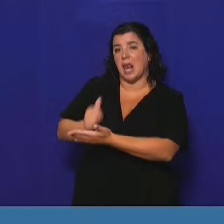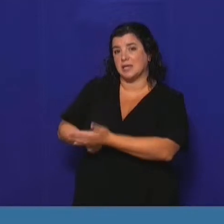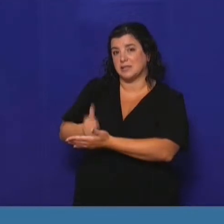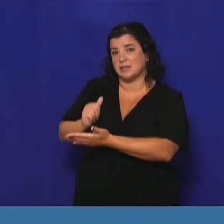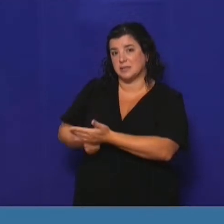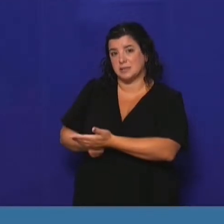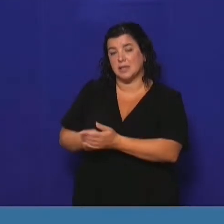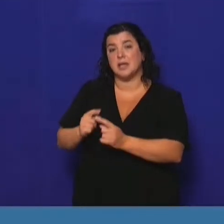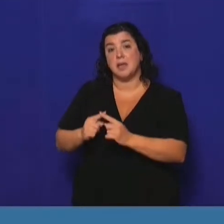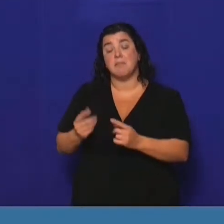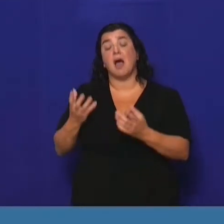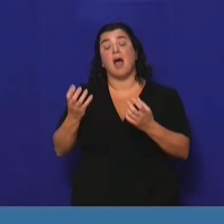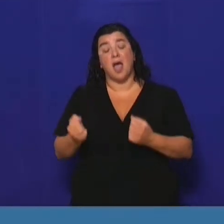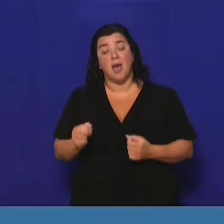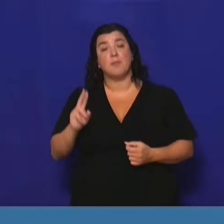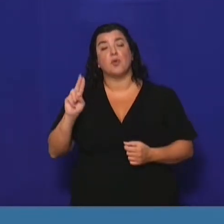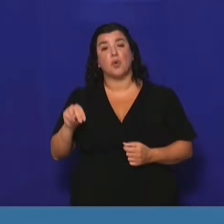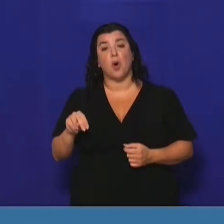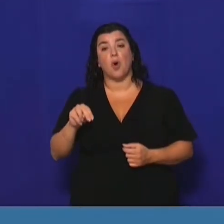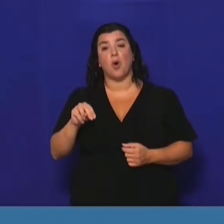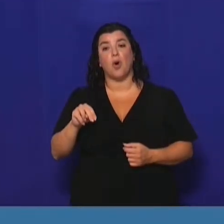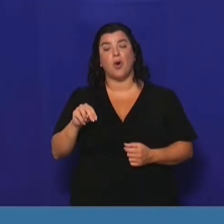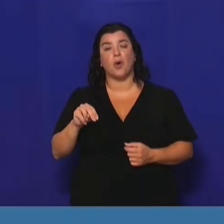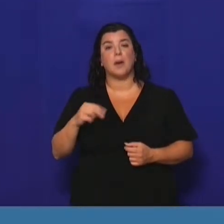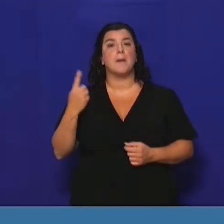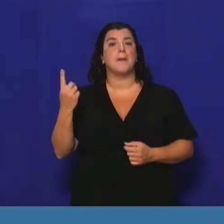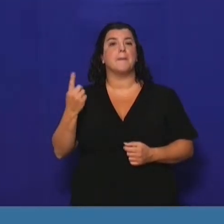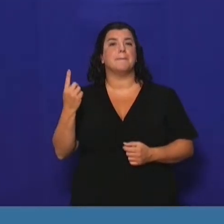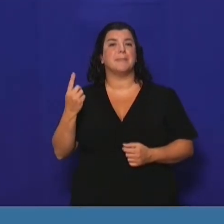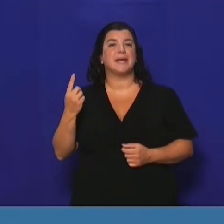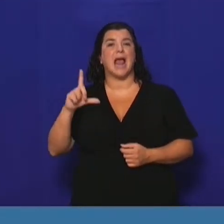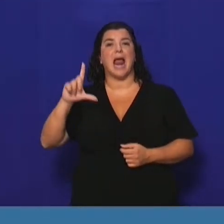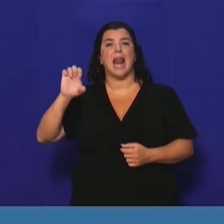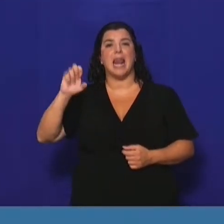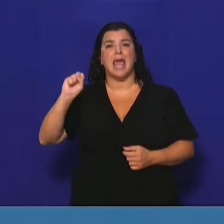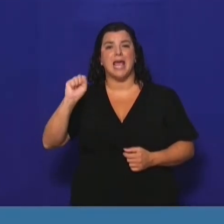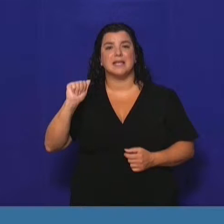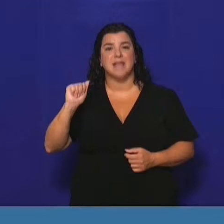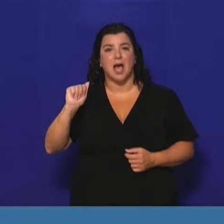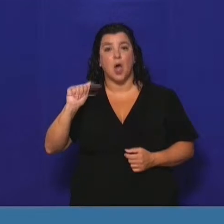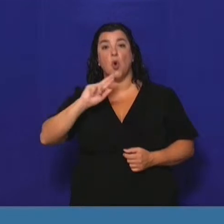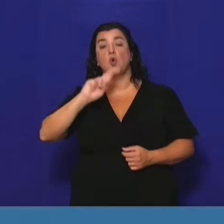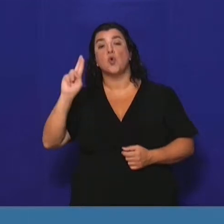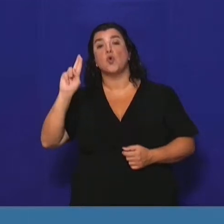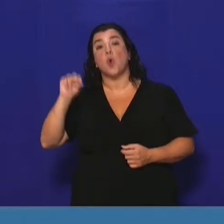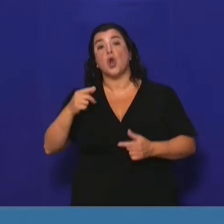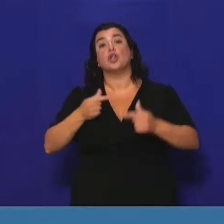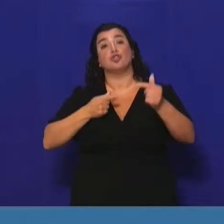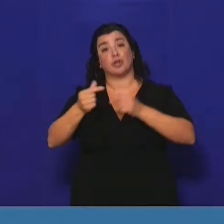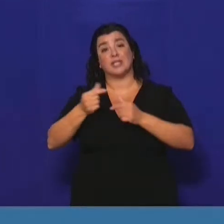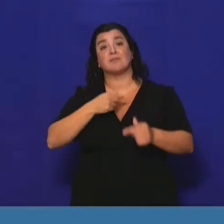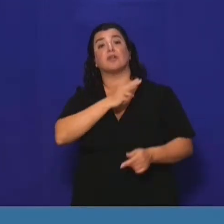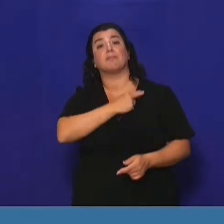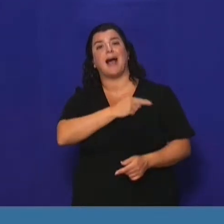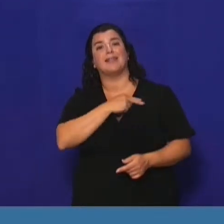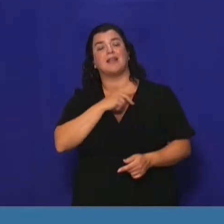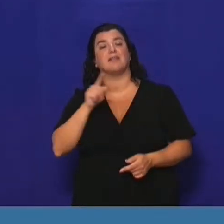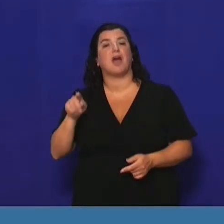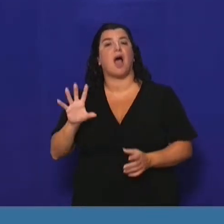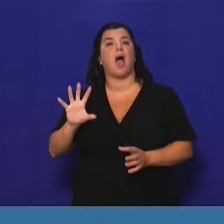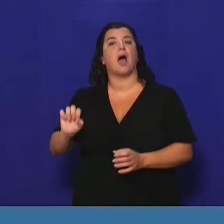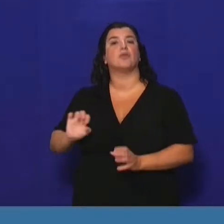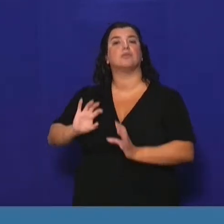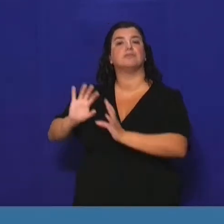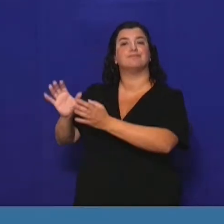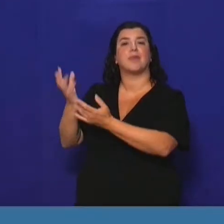għandna entitajiet oħra ta' enforcement li fosthom ukoll hemm il-Leża u kif ukoll Transport Malta li wkoll għandhom l-areas tagħhom li huma